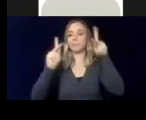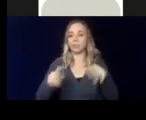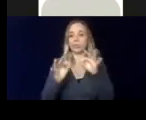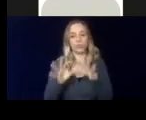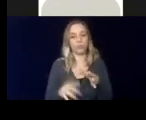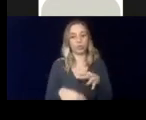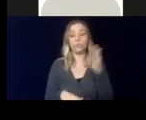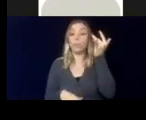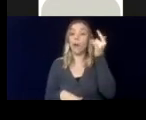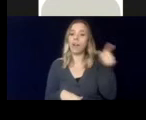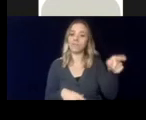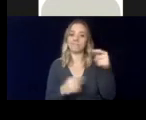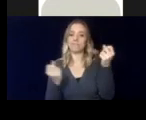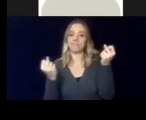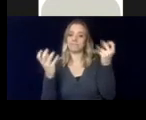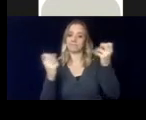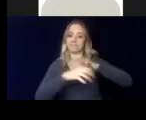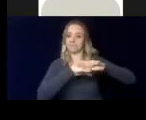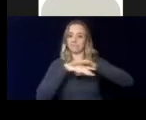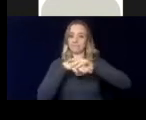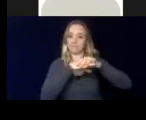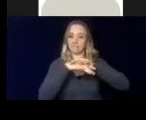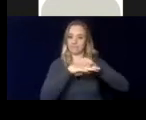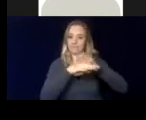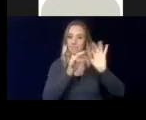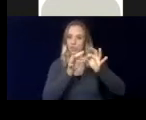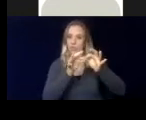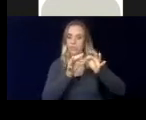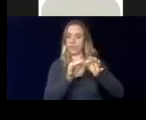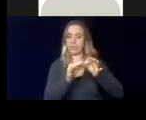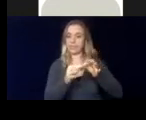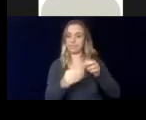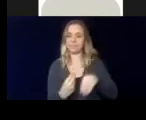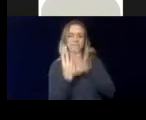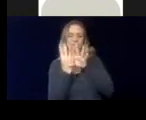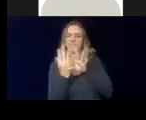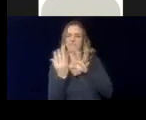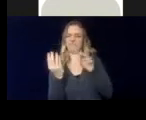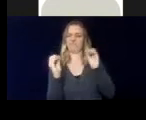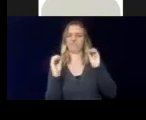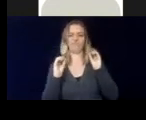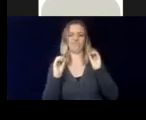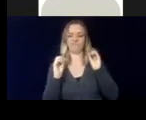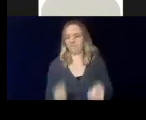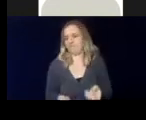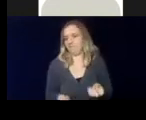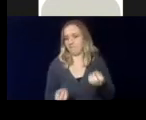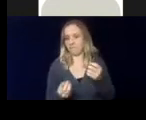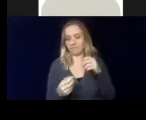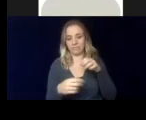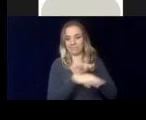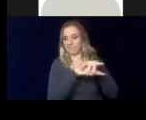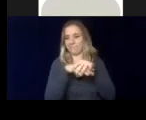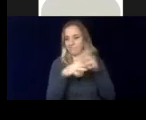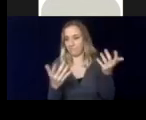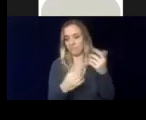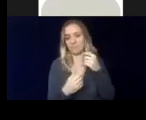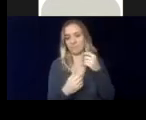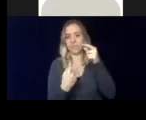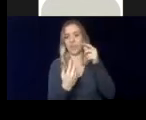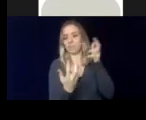for tactile sign. So a lot of the virtual or telehealth approaches does not work well for these